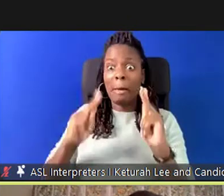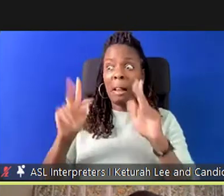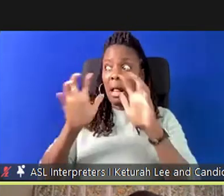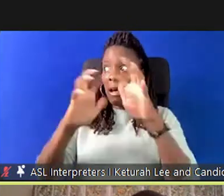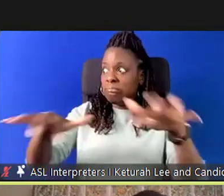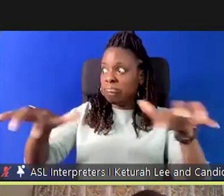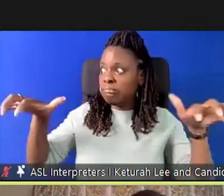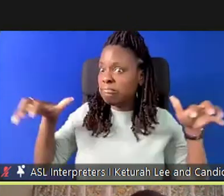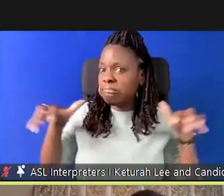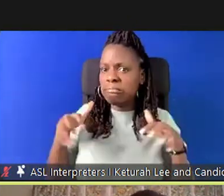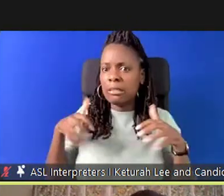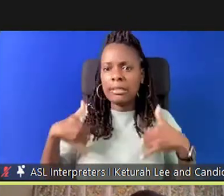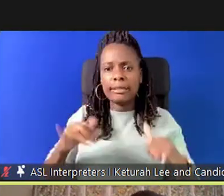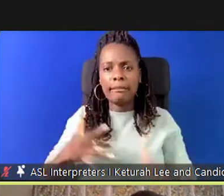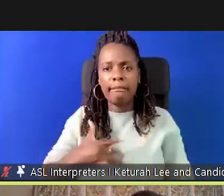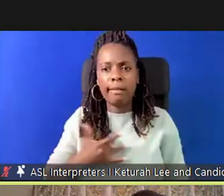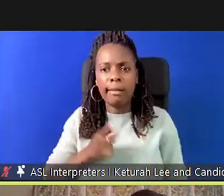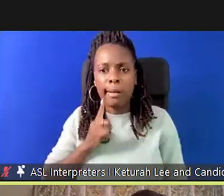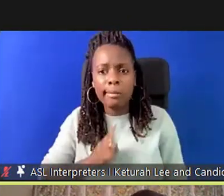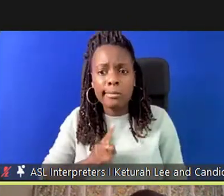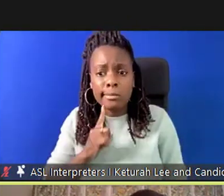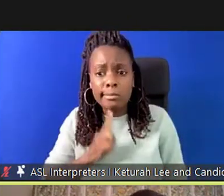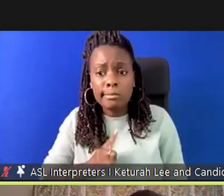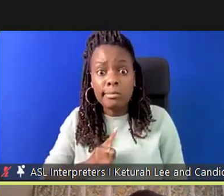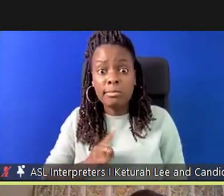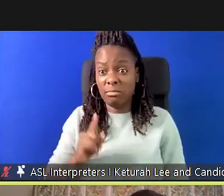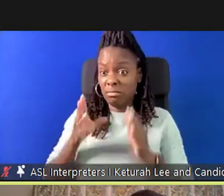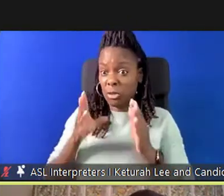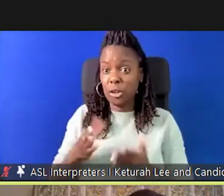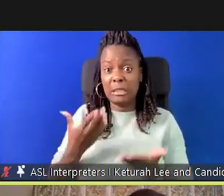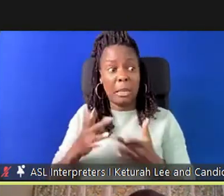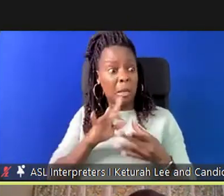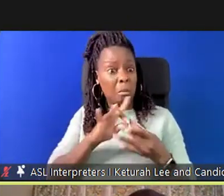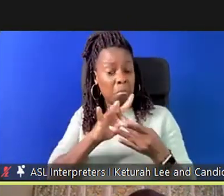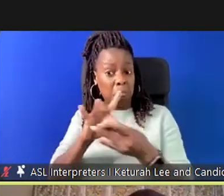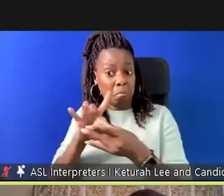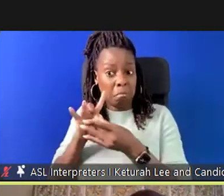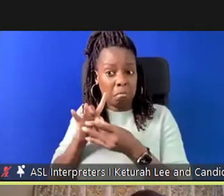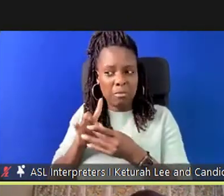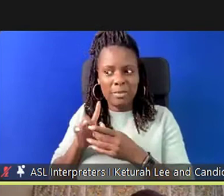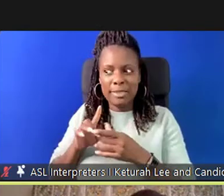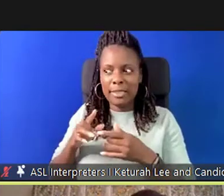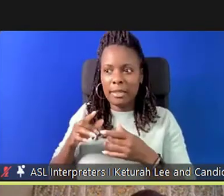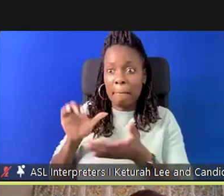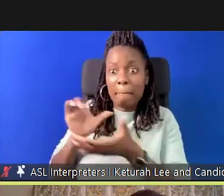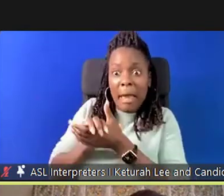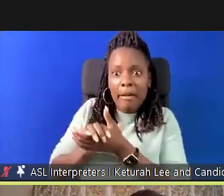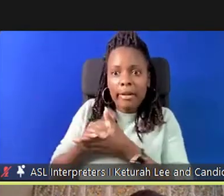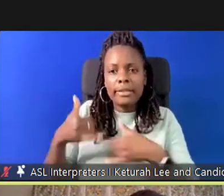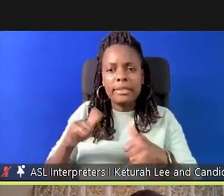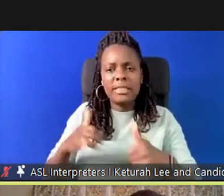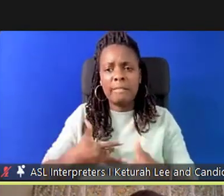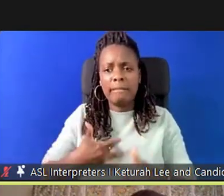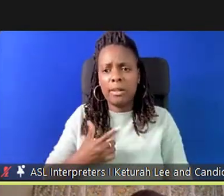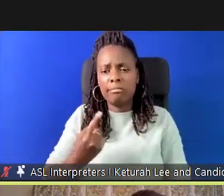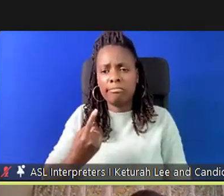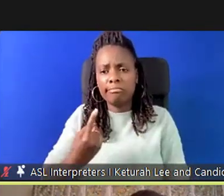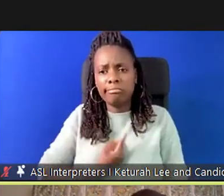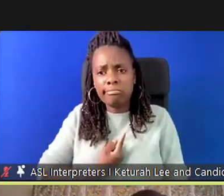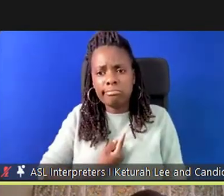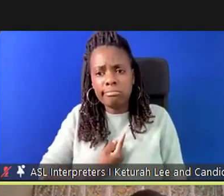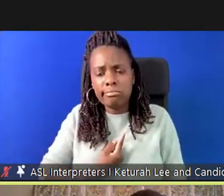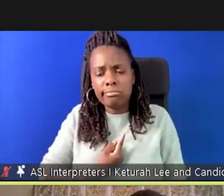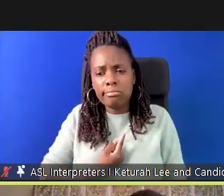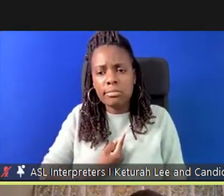may have many relationships or even be married and still feel lonely. A growing body of literature has shown